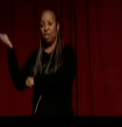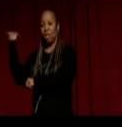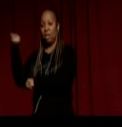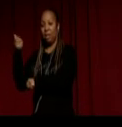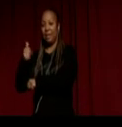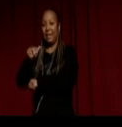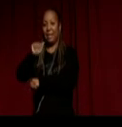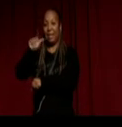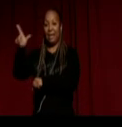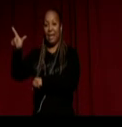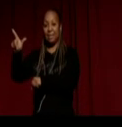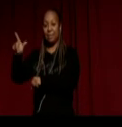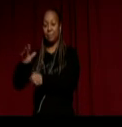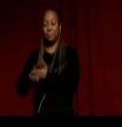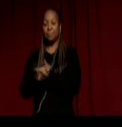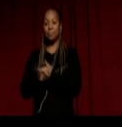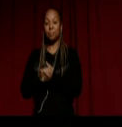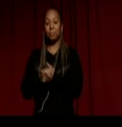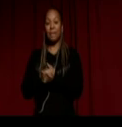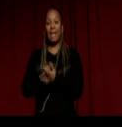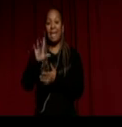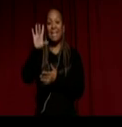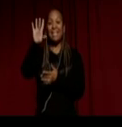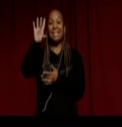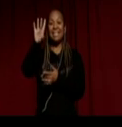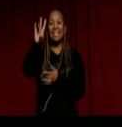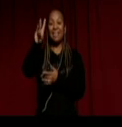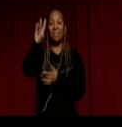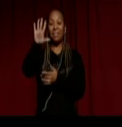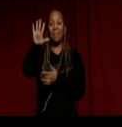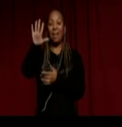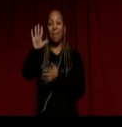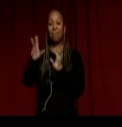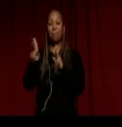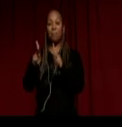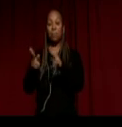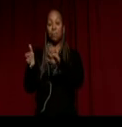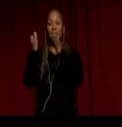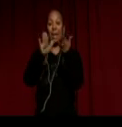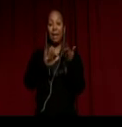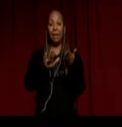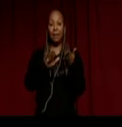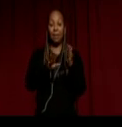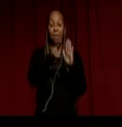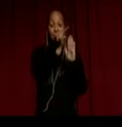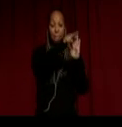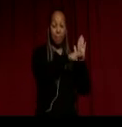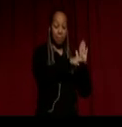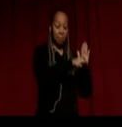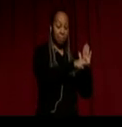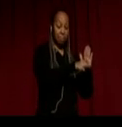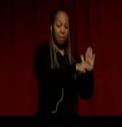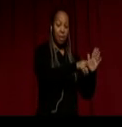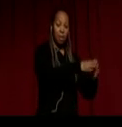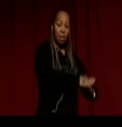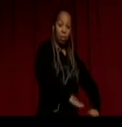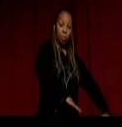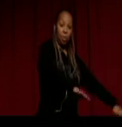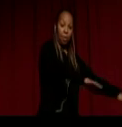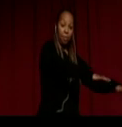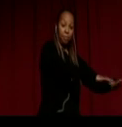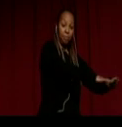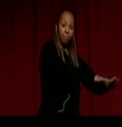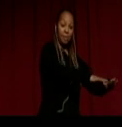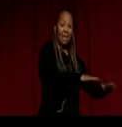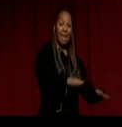adults, 75 of them died, and they buried them in a mass grave. And in 1951, they